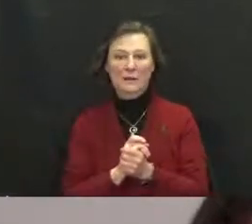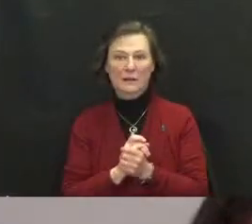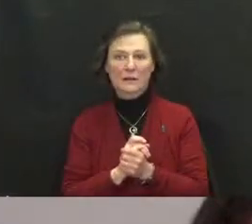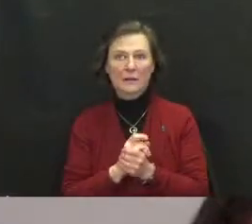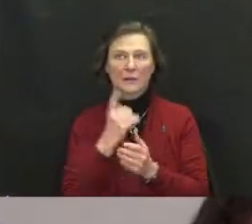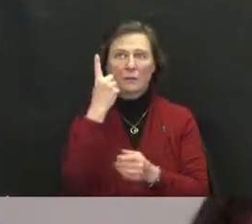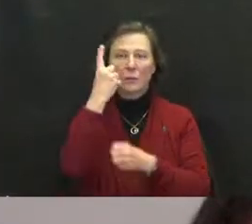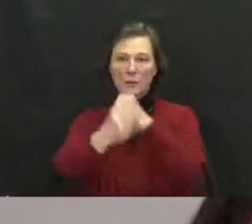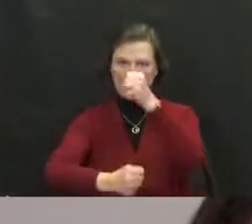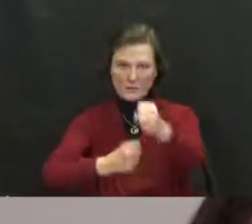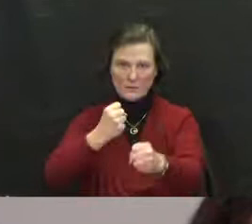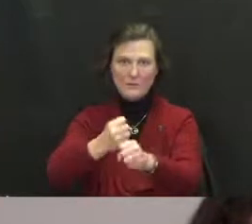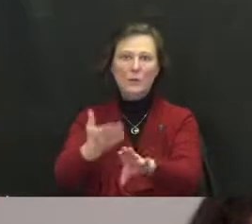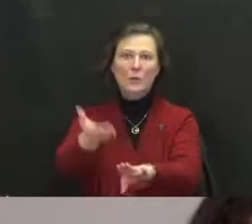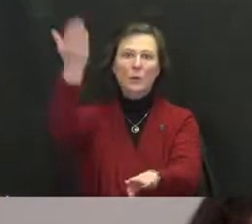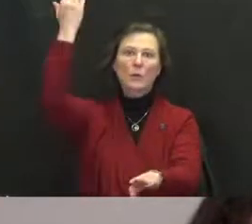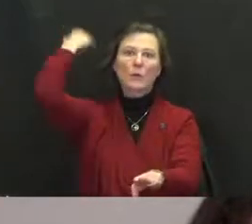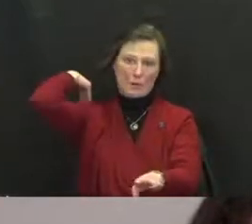1 year ago